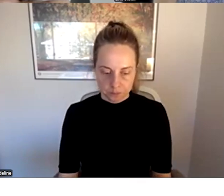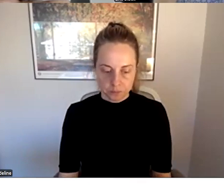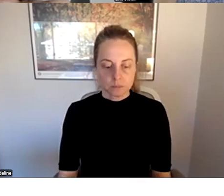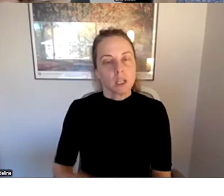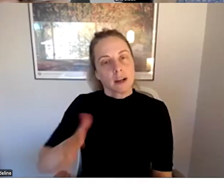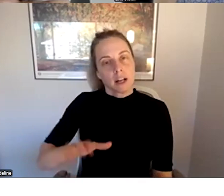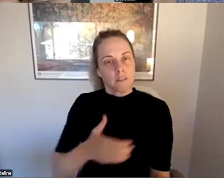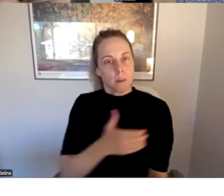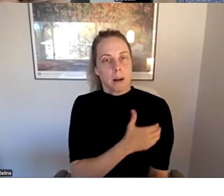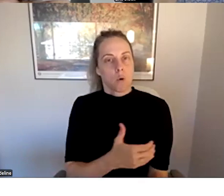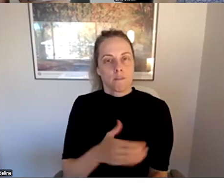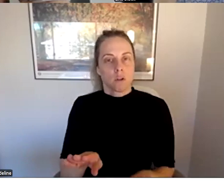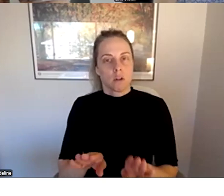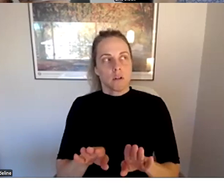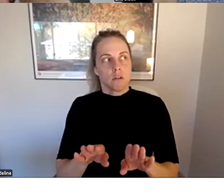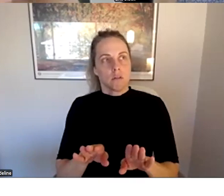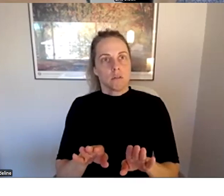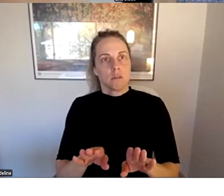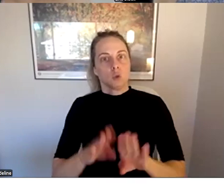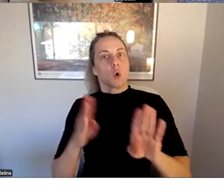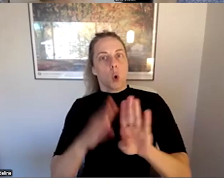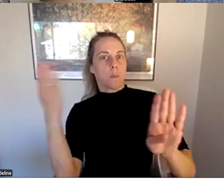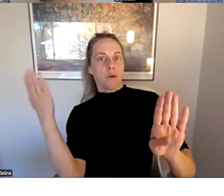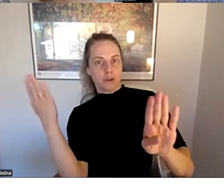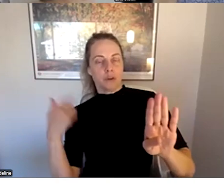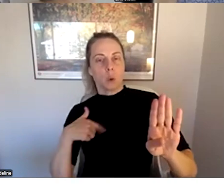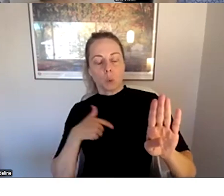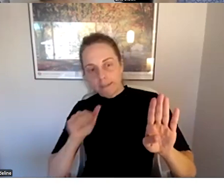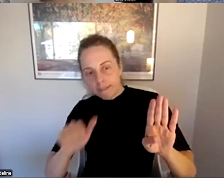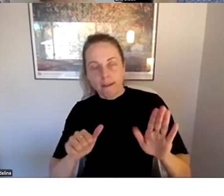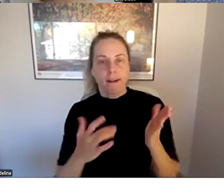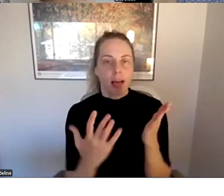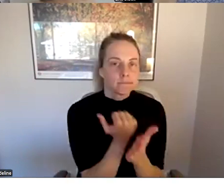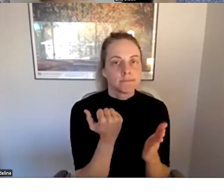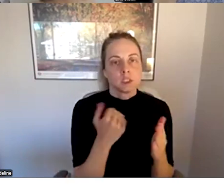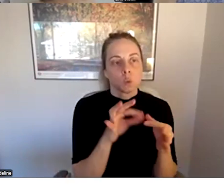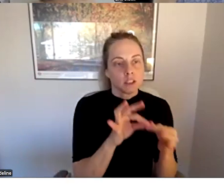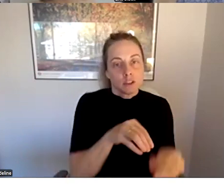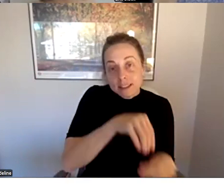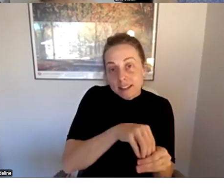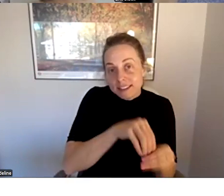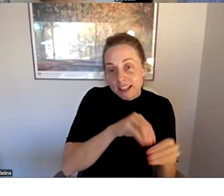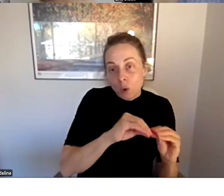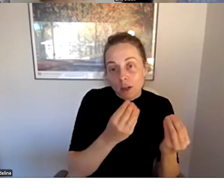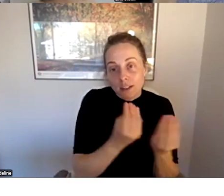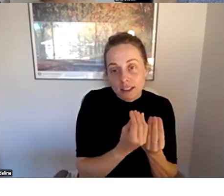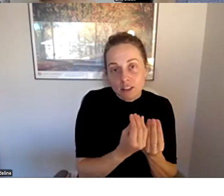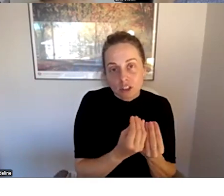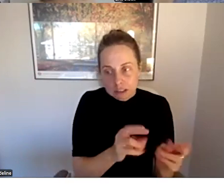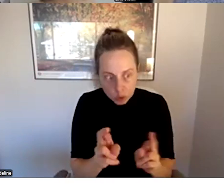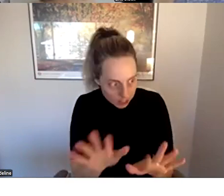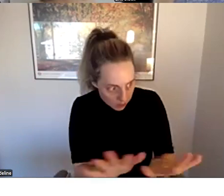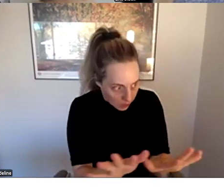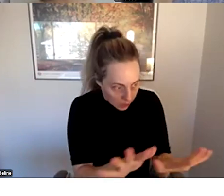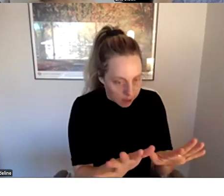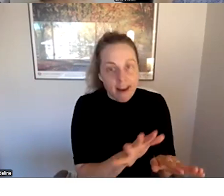door opener in that we can leverage relationships inside the organization to get ready and